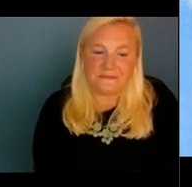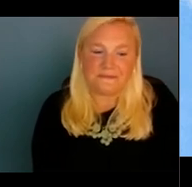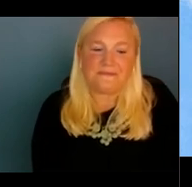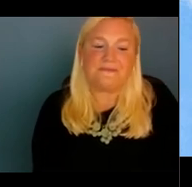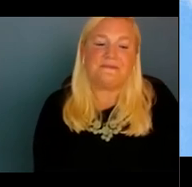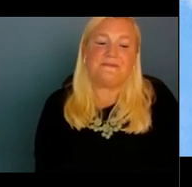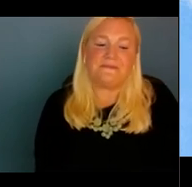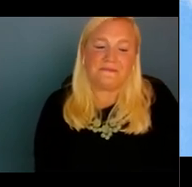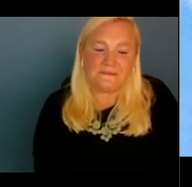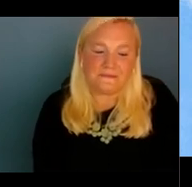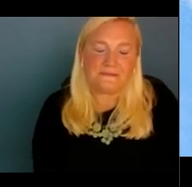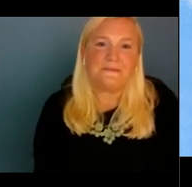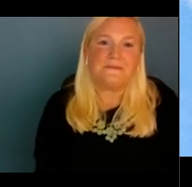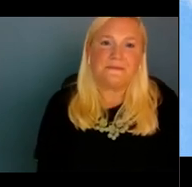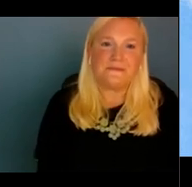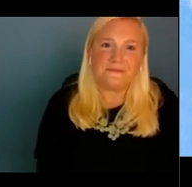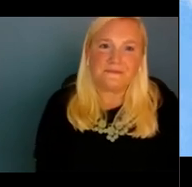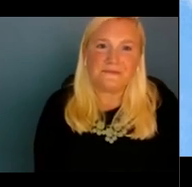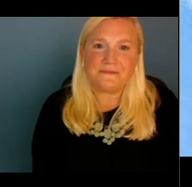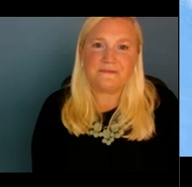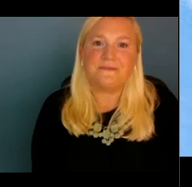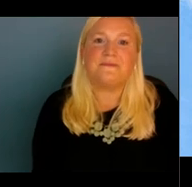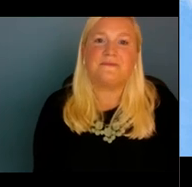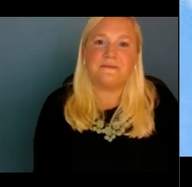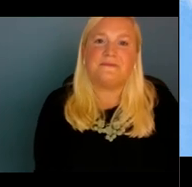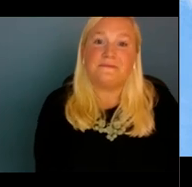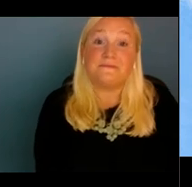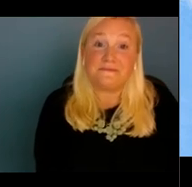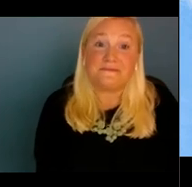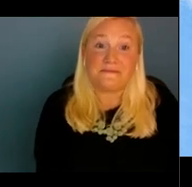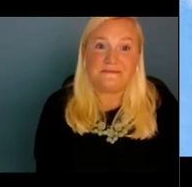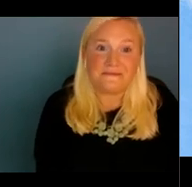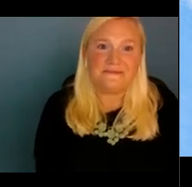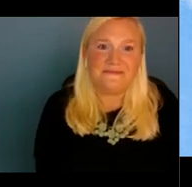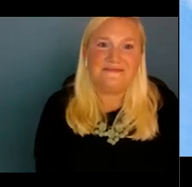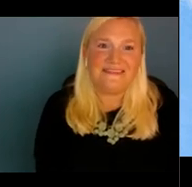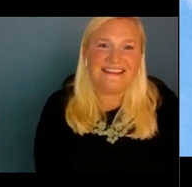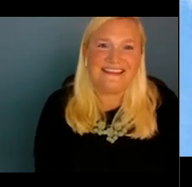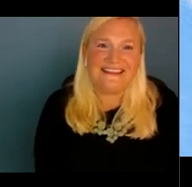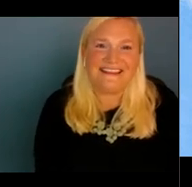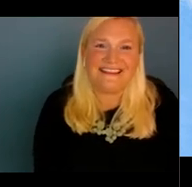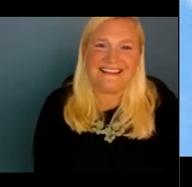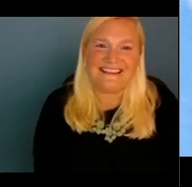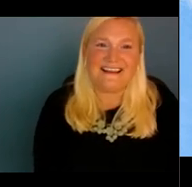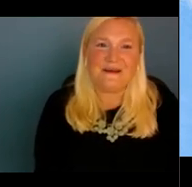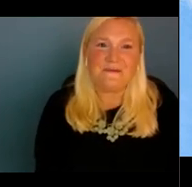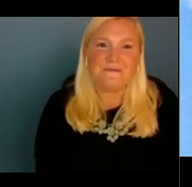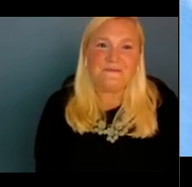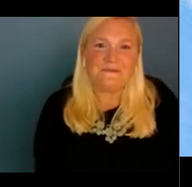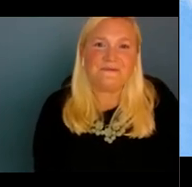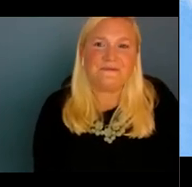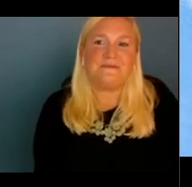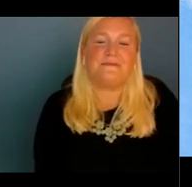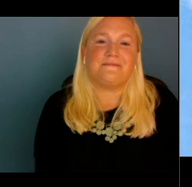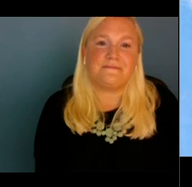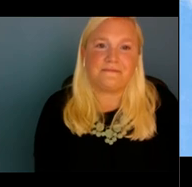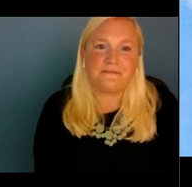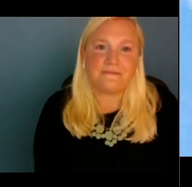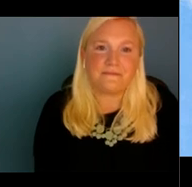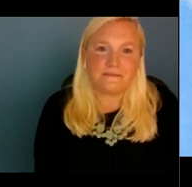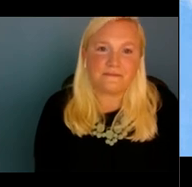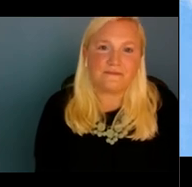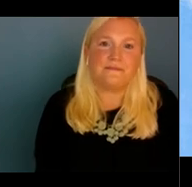they are and how they are. And wow, we could all use that, whatever our issue is. And we have an important role to play, no matter